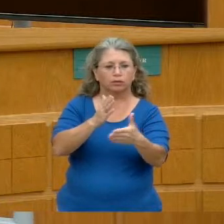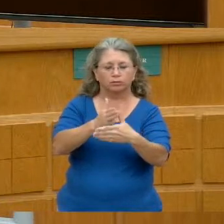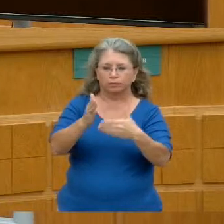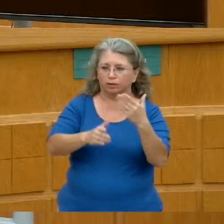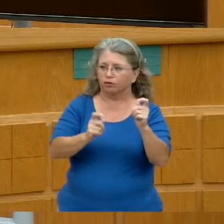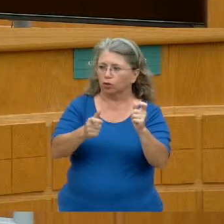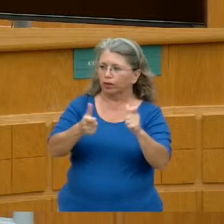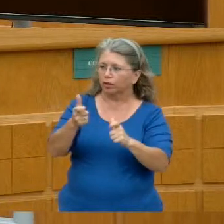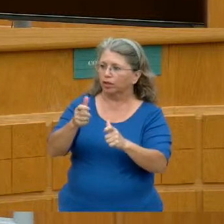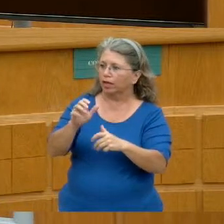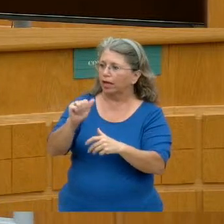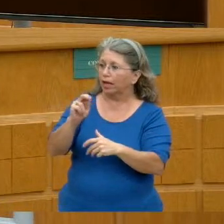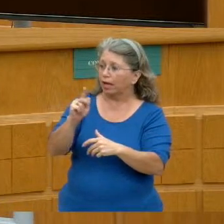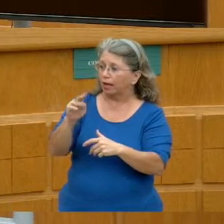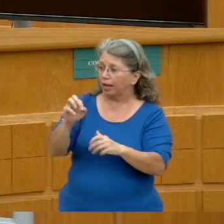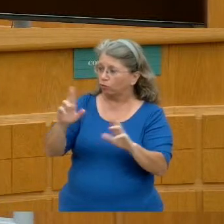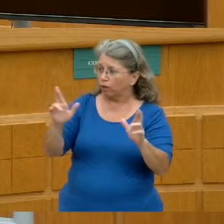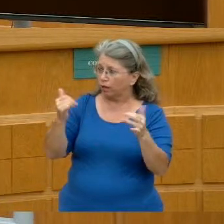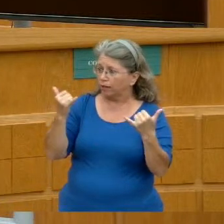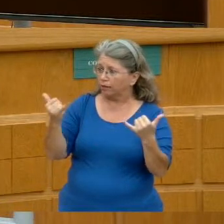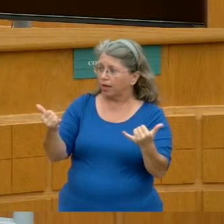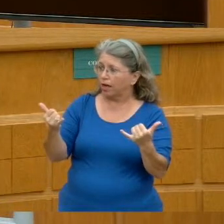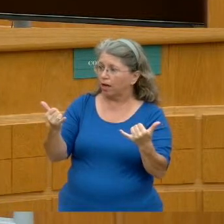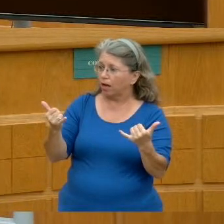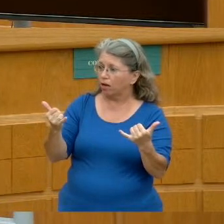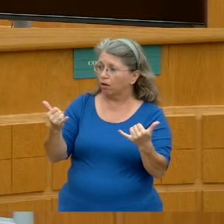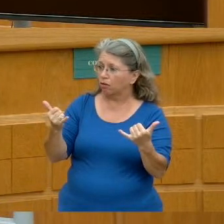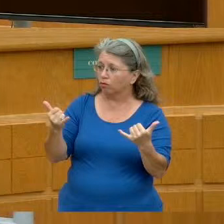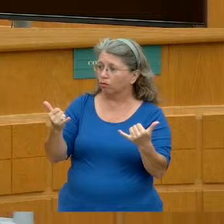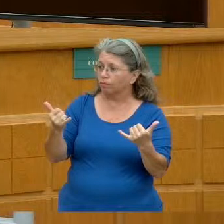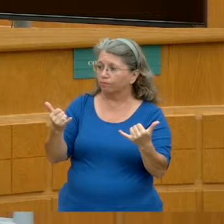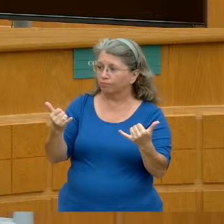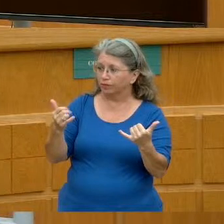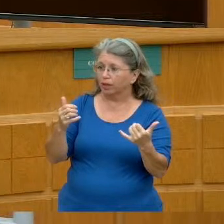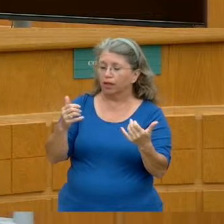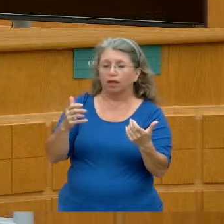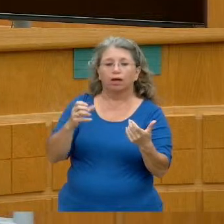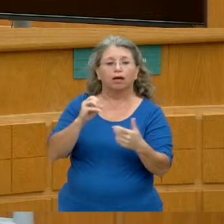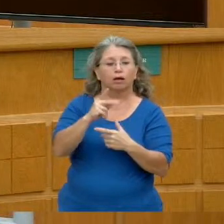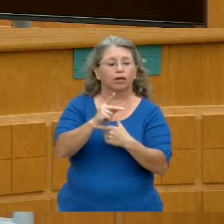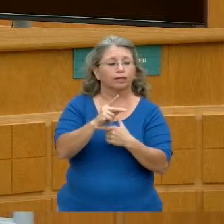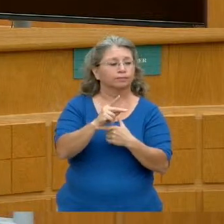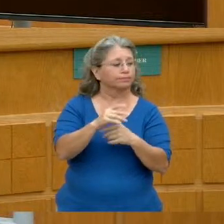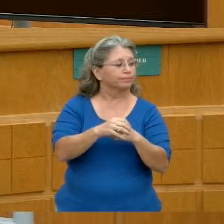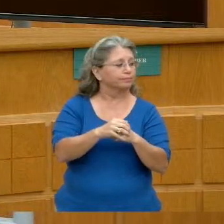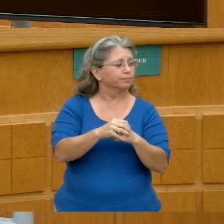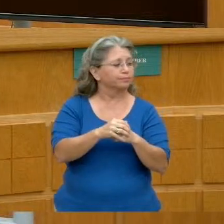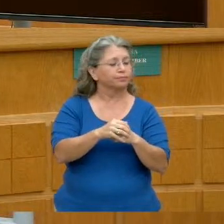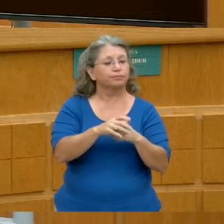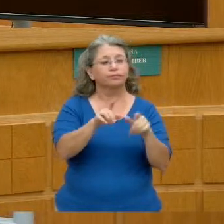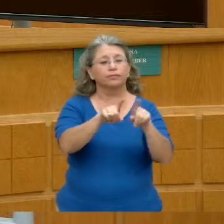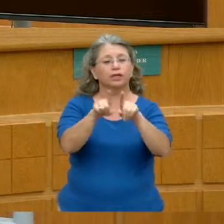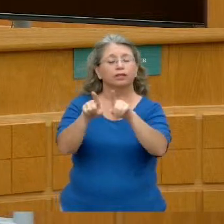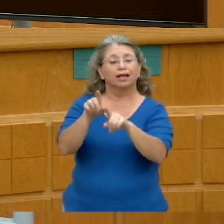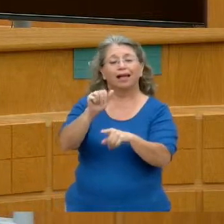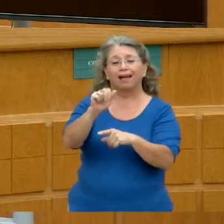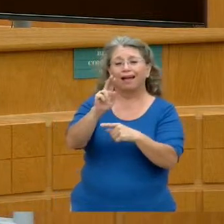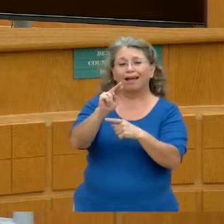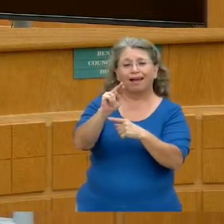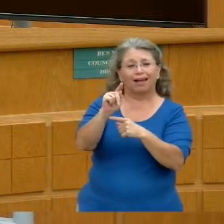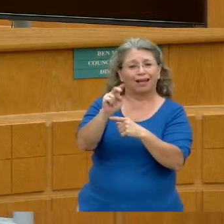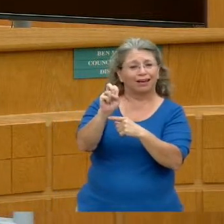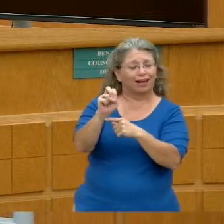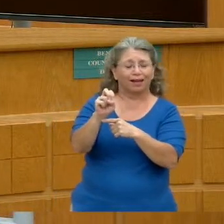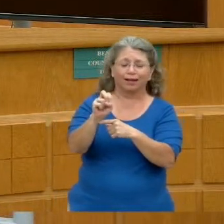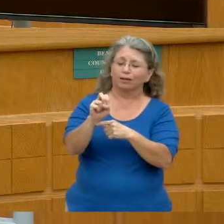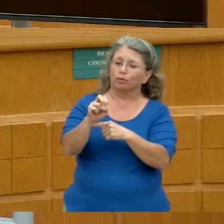is Annette on now, or is she going to be, is this the judge? Annette's on now? All right. And by the way, Annette is doing a wonderful